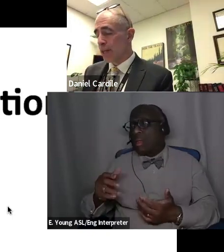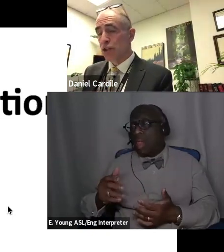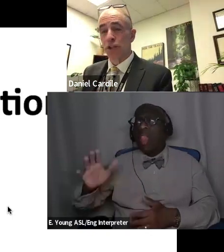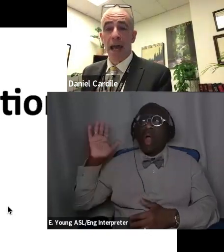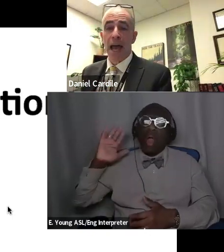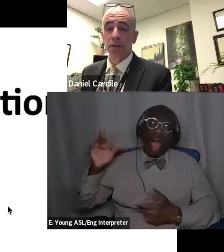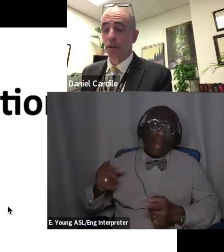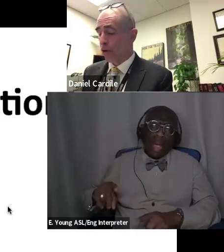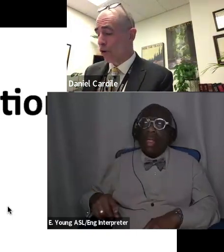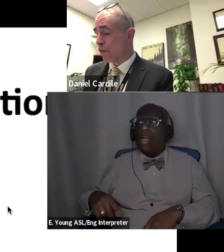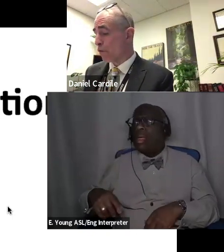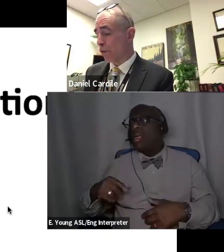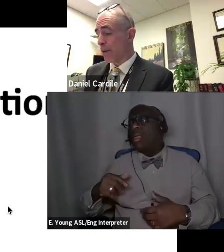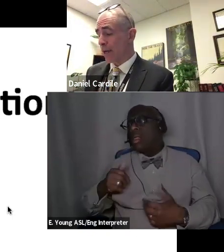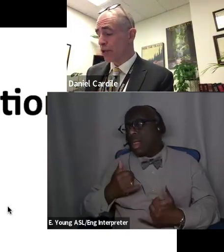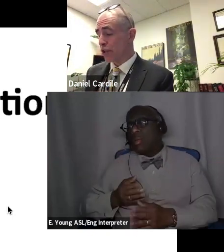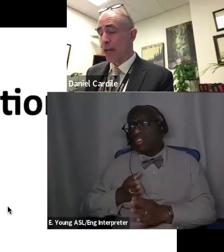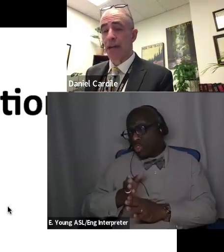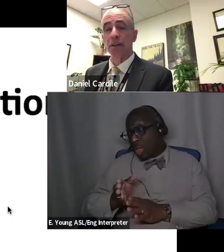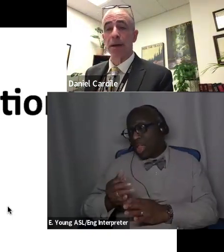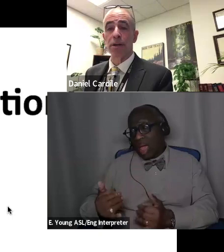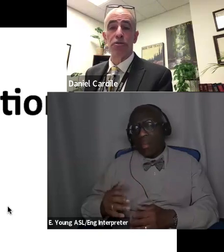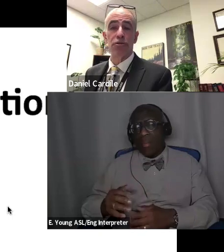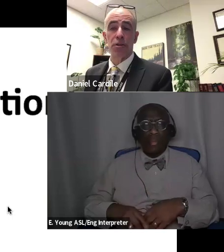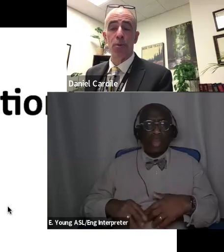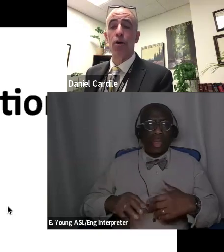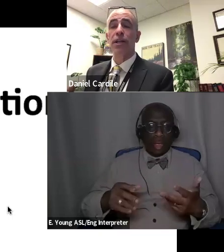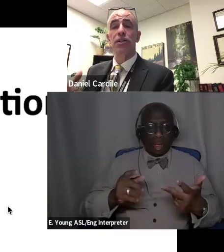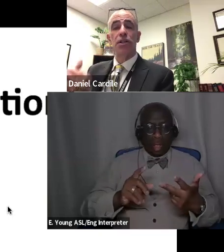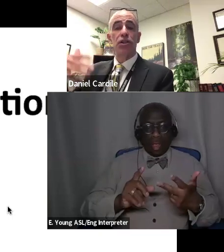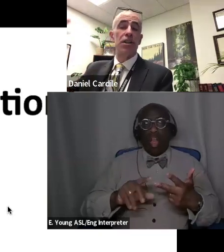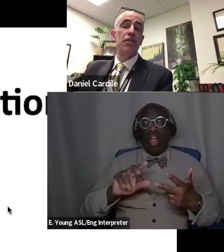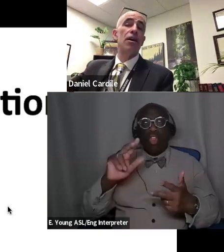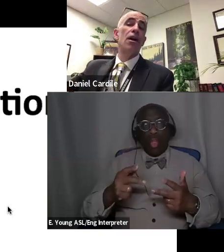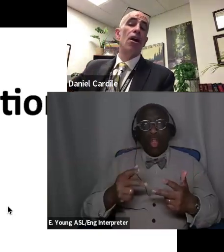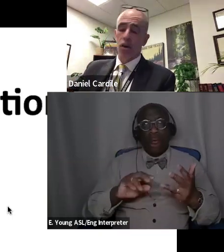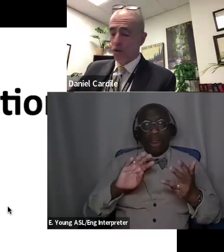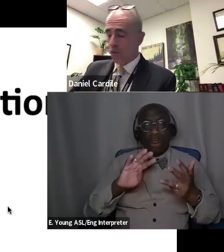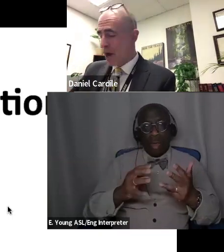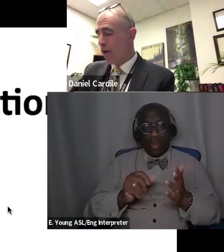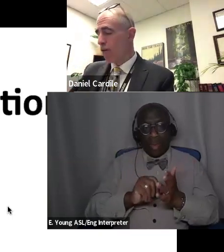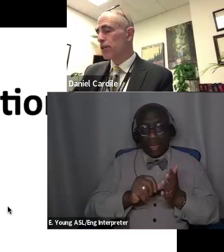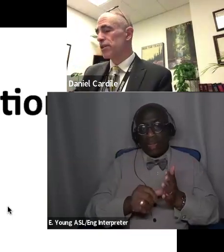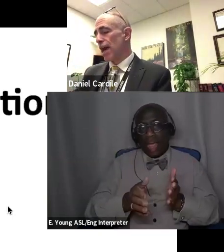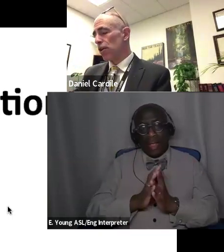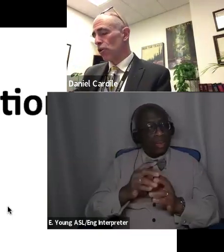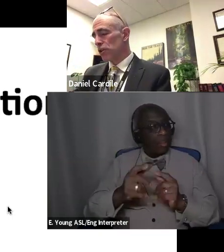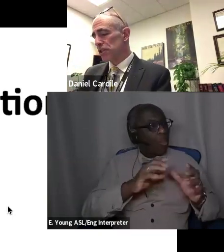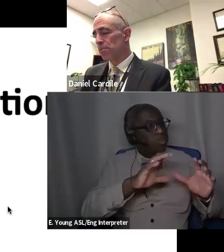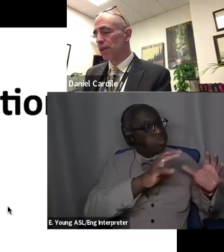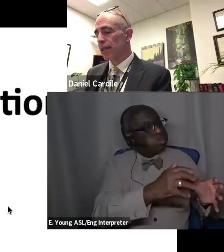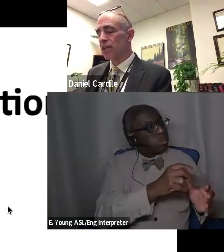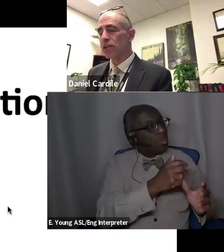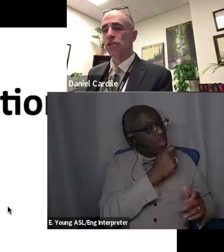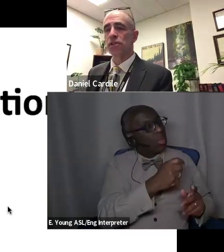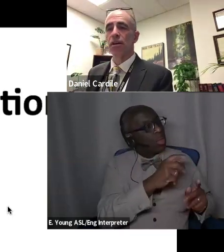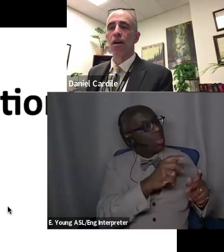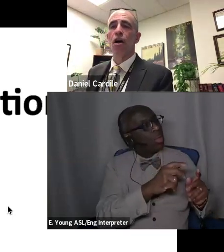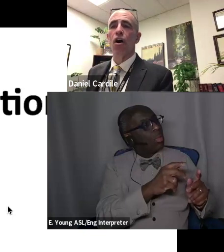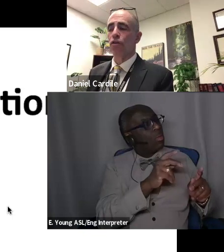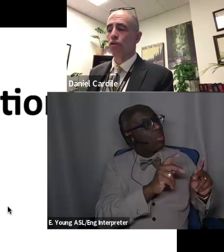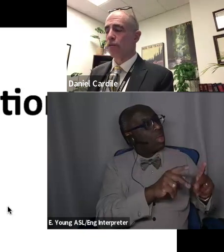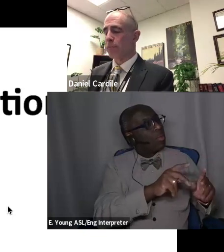third and fourth page just ask about interested parties, such as other parent, adult